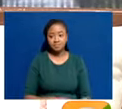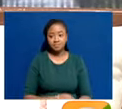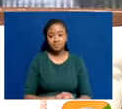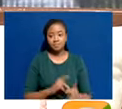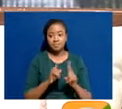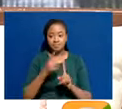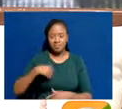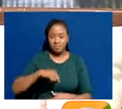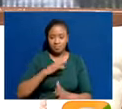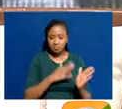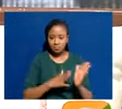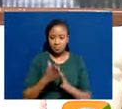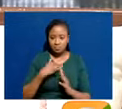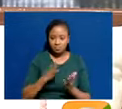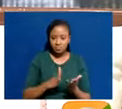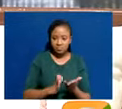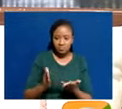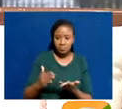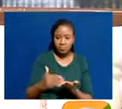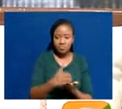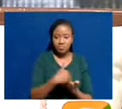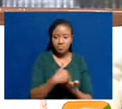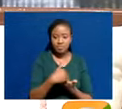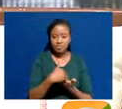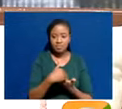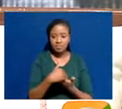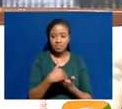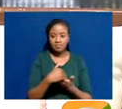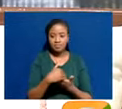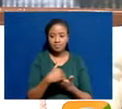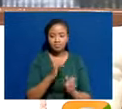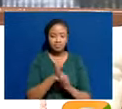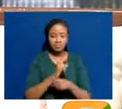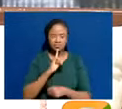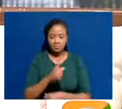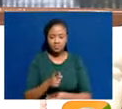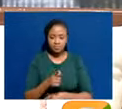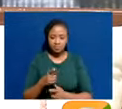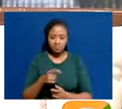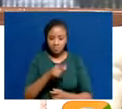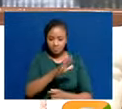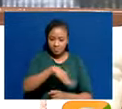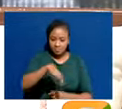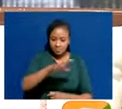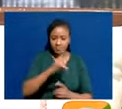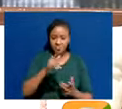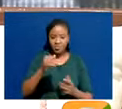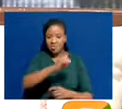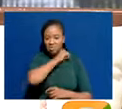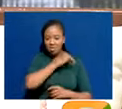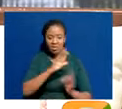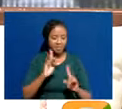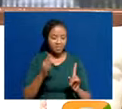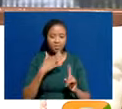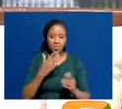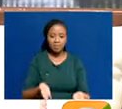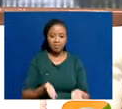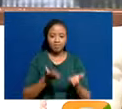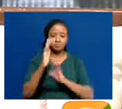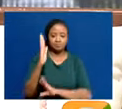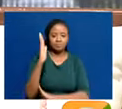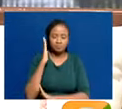collect. You have to identify yourself as you're getting in, to make sure that now it doesn't become a place where unapigwa ngeta or you're robbed when you're